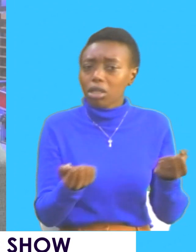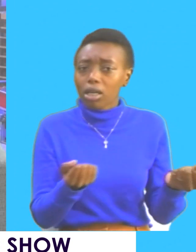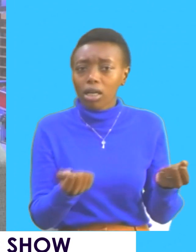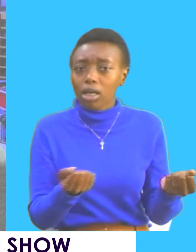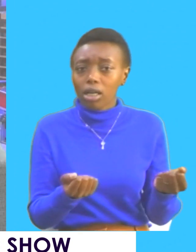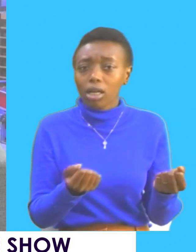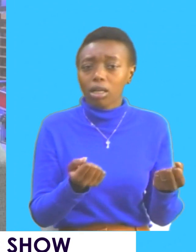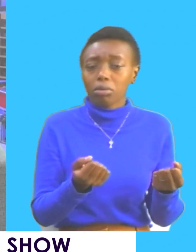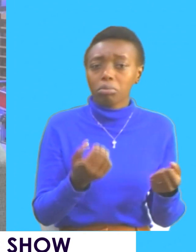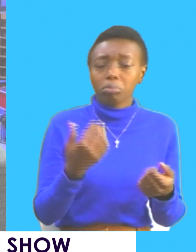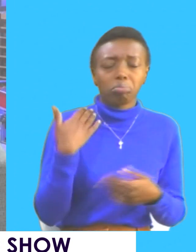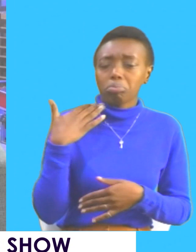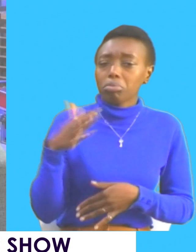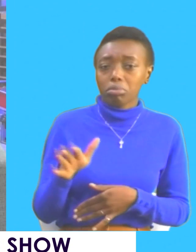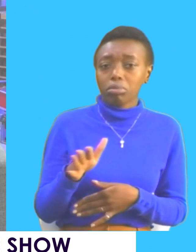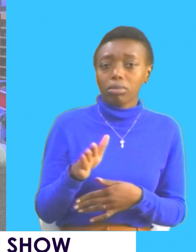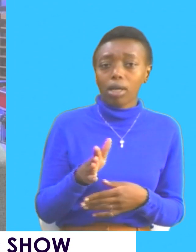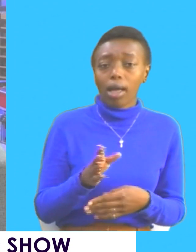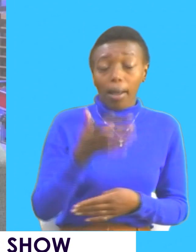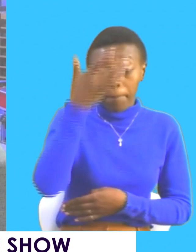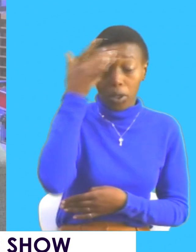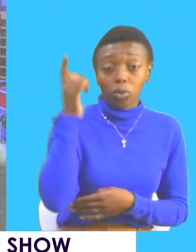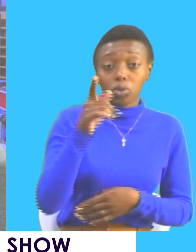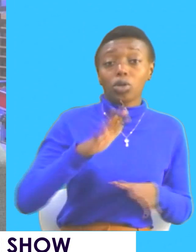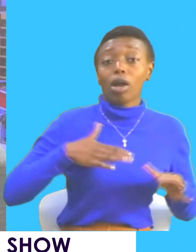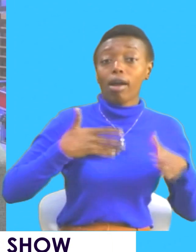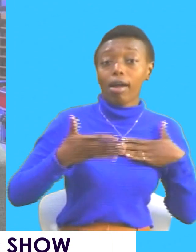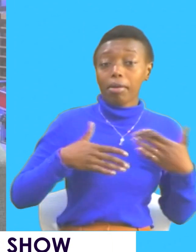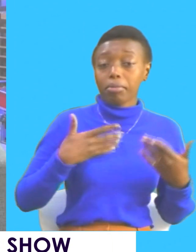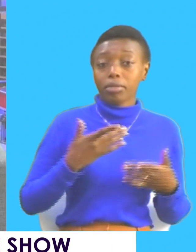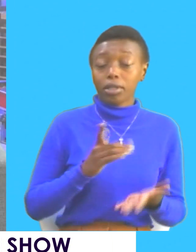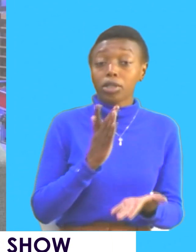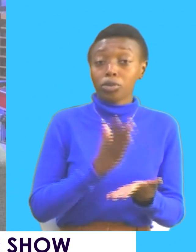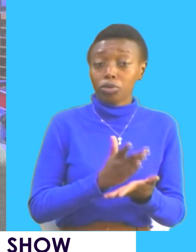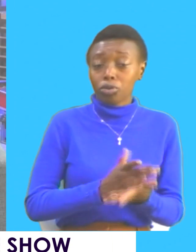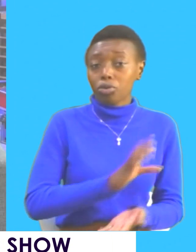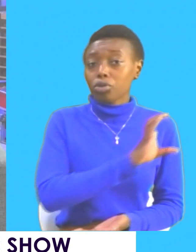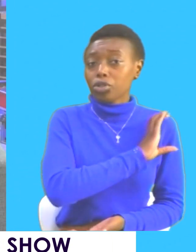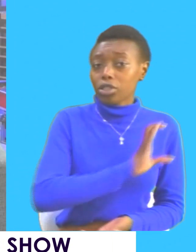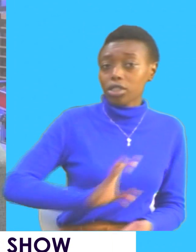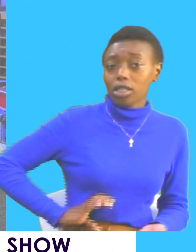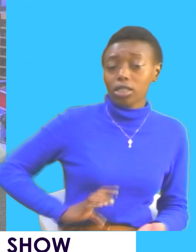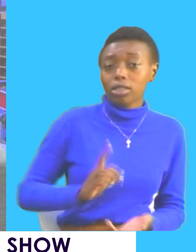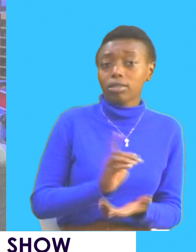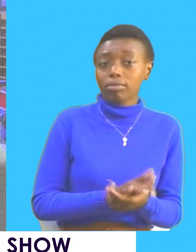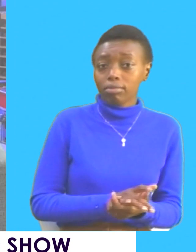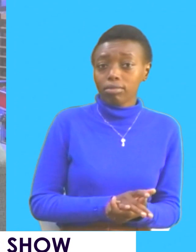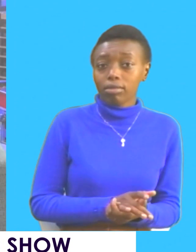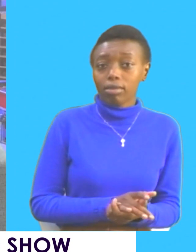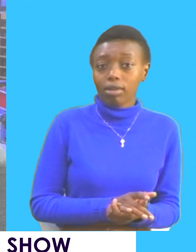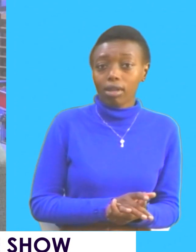happy where you are. By the way, Christians, I'm on your case. You keep saying godliness